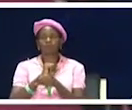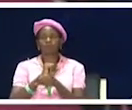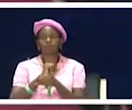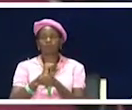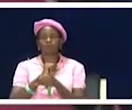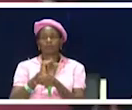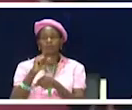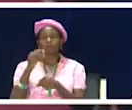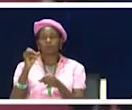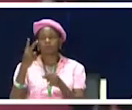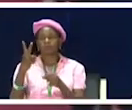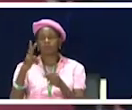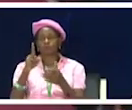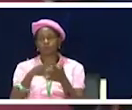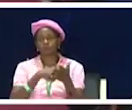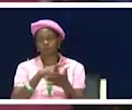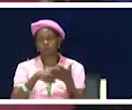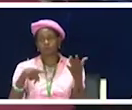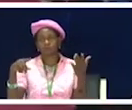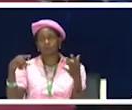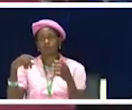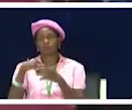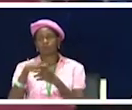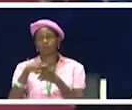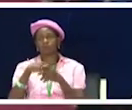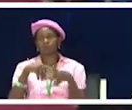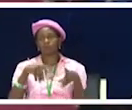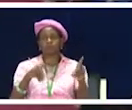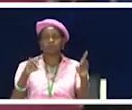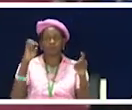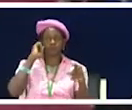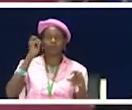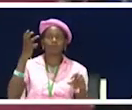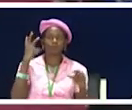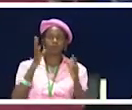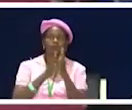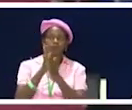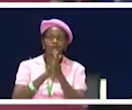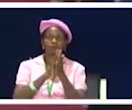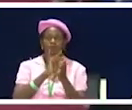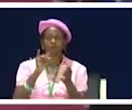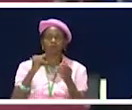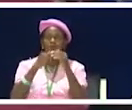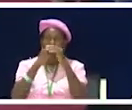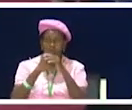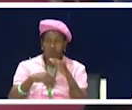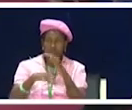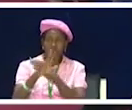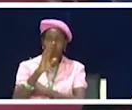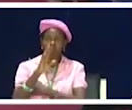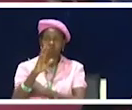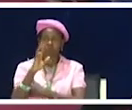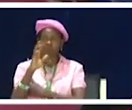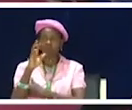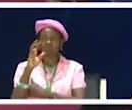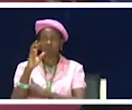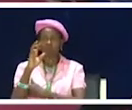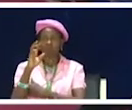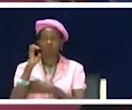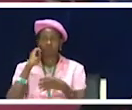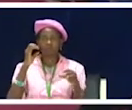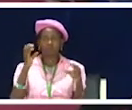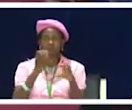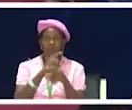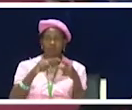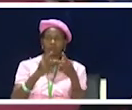One or two corrections while he was praying, worshiping God. He got to a